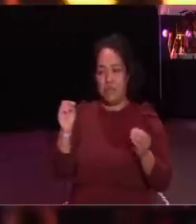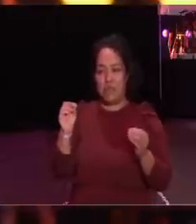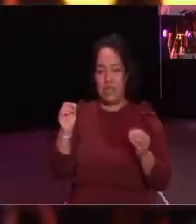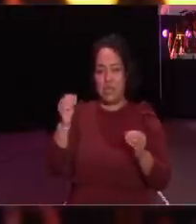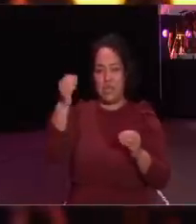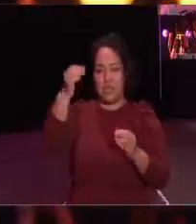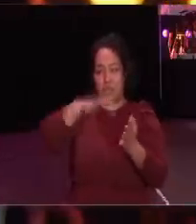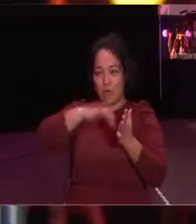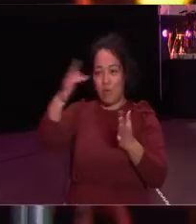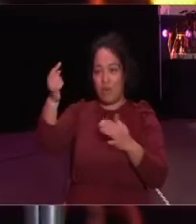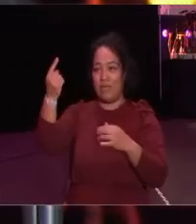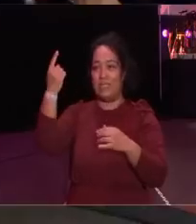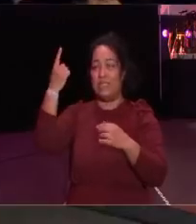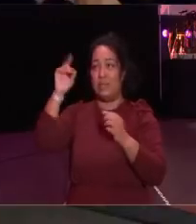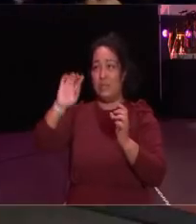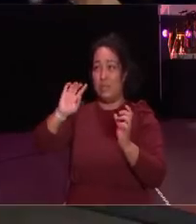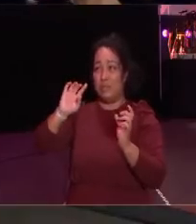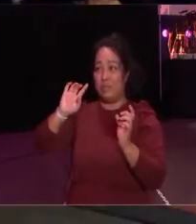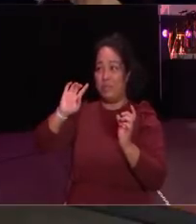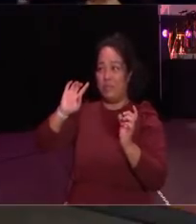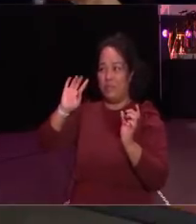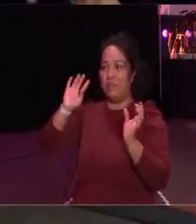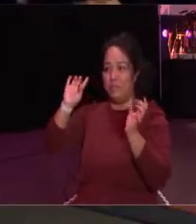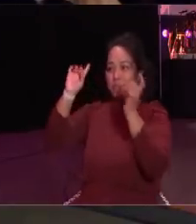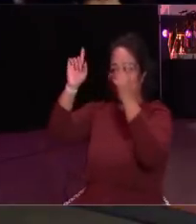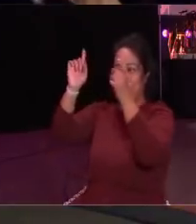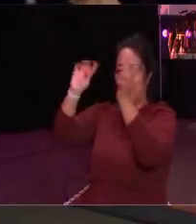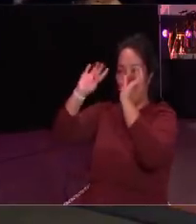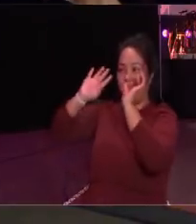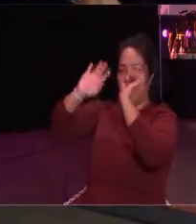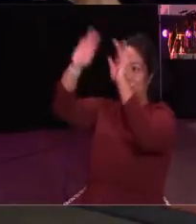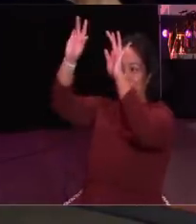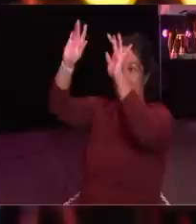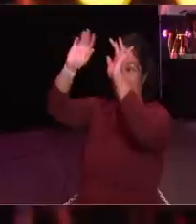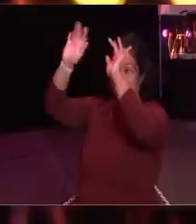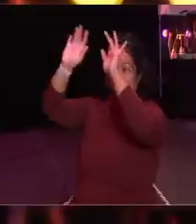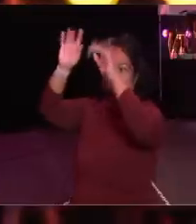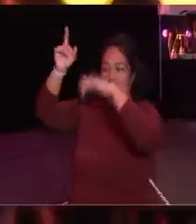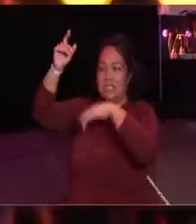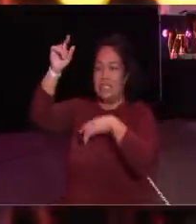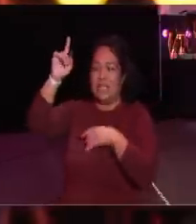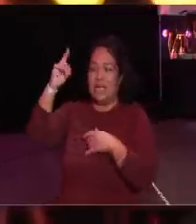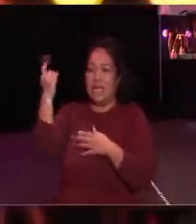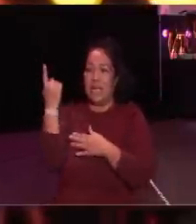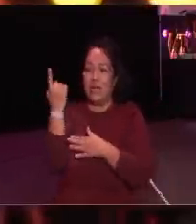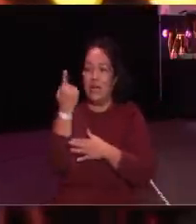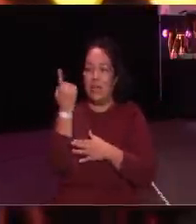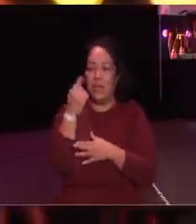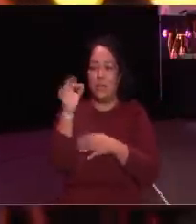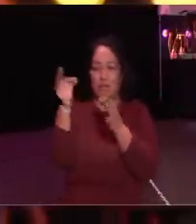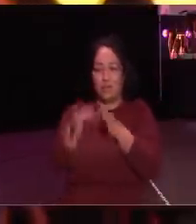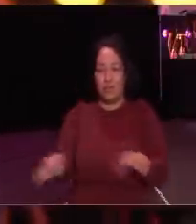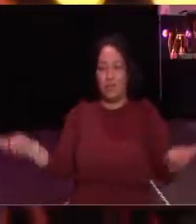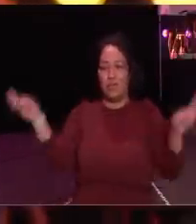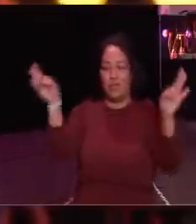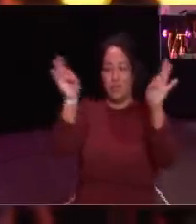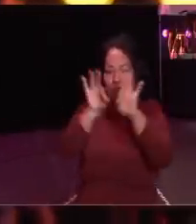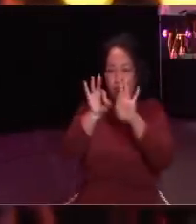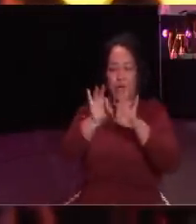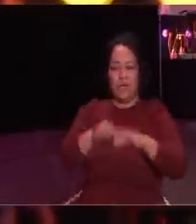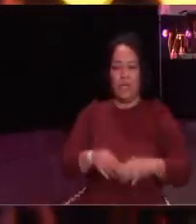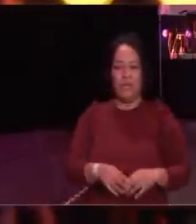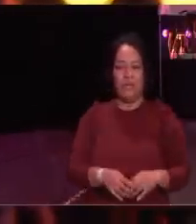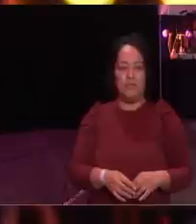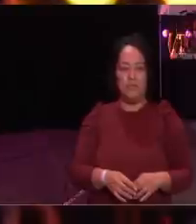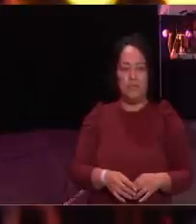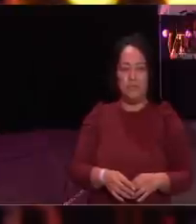gloria le pertenece. The glory belongs to him. Él es el único digno. He is the only one worthy. Y tu padre que